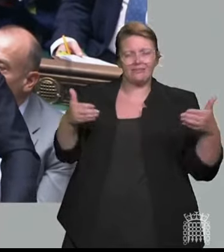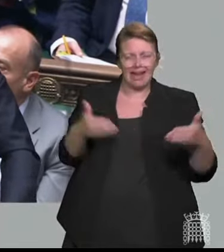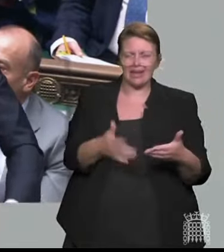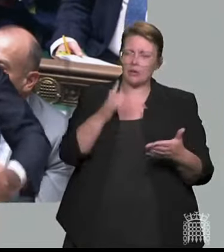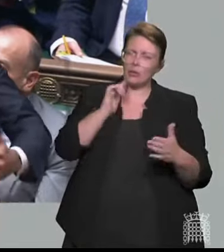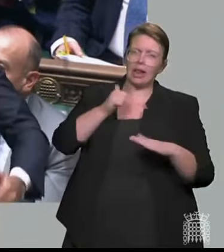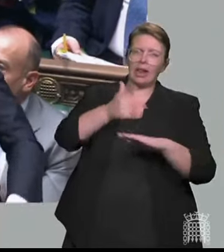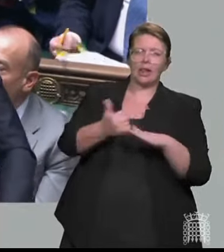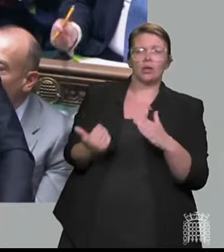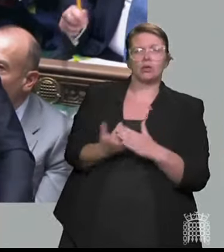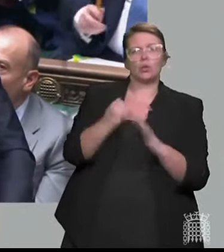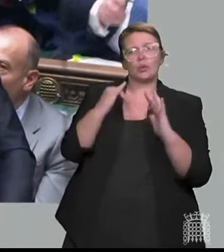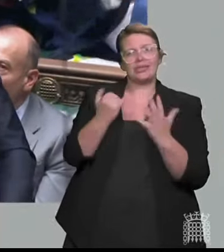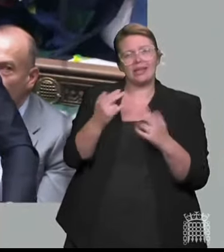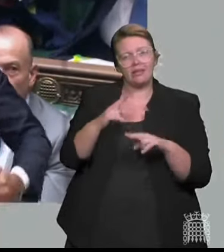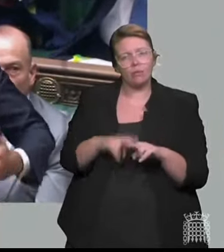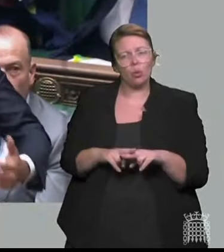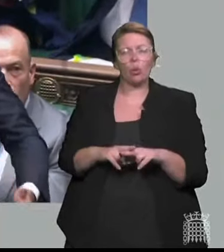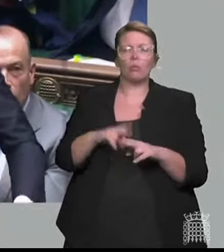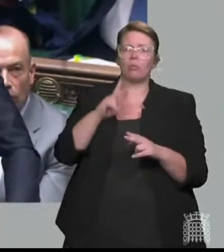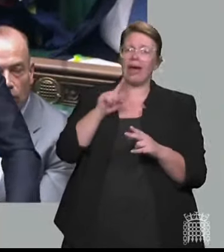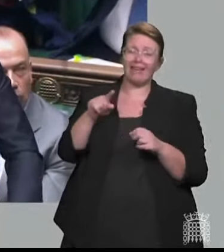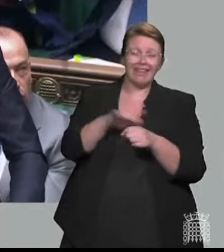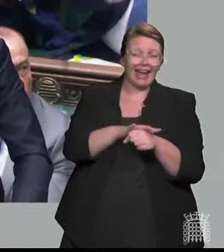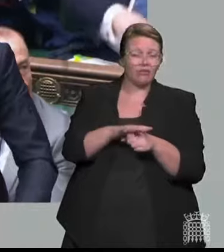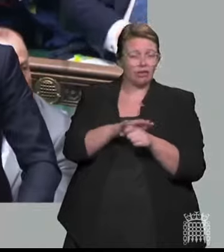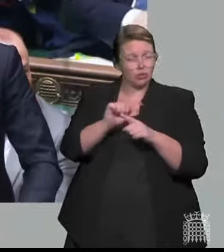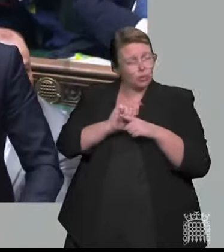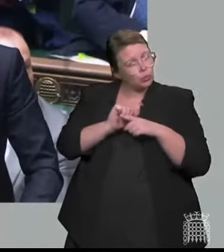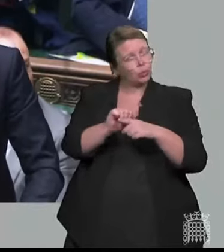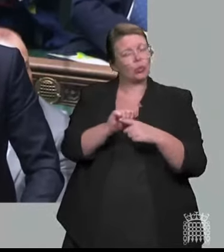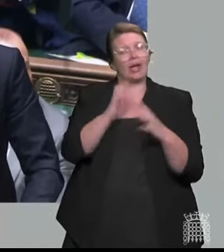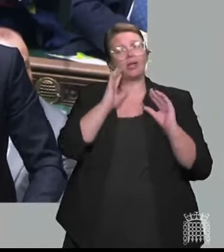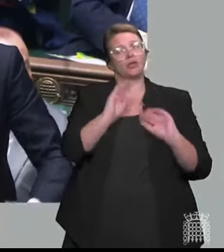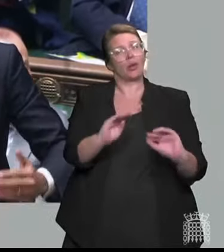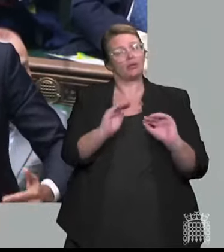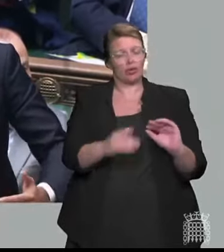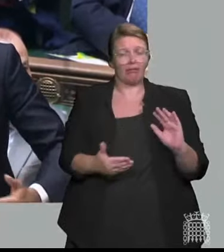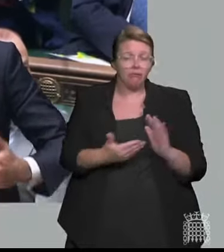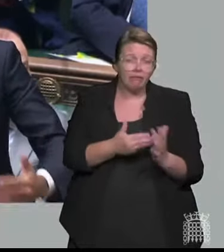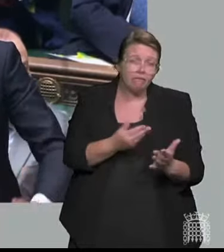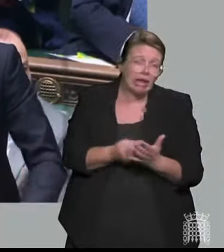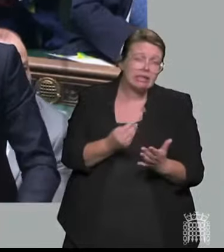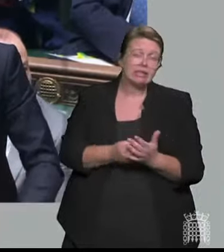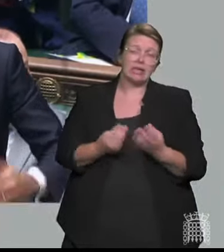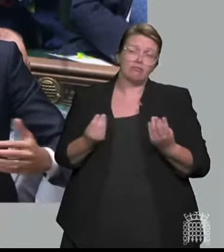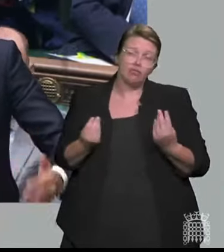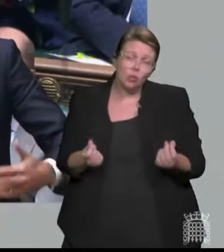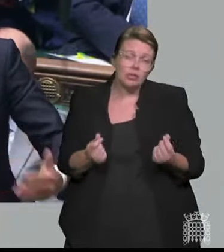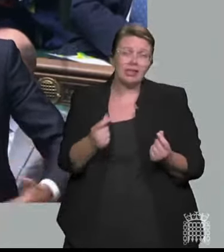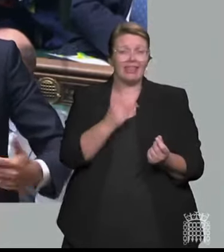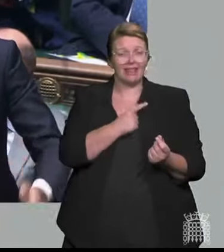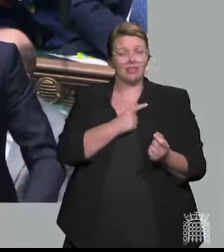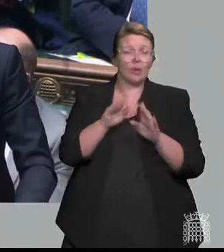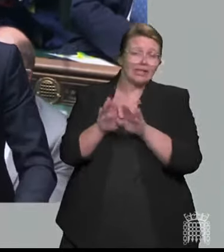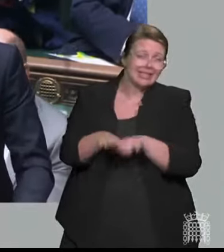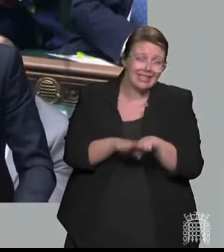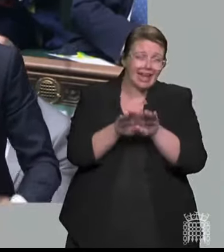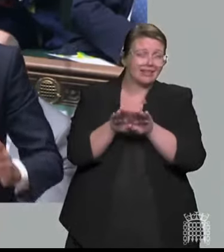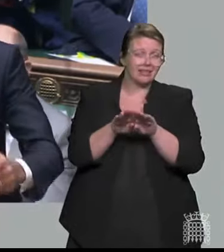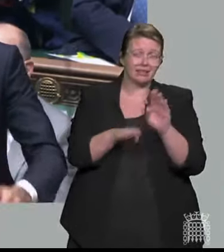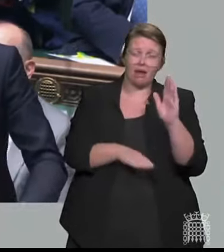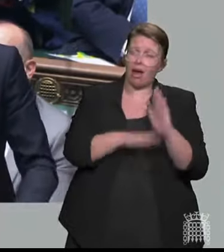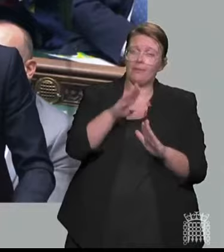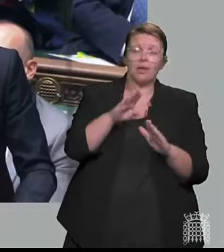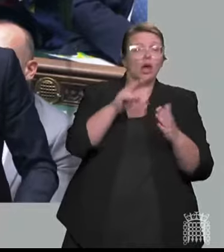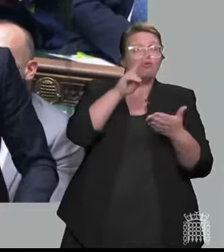sixth forms, but also as an education improvement area, receiving extra funding and resources. And that's why we've seen standards in reading and maths increase